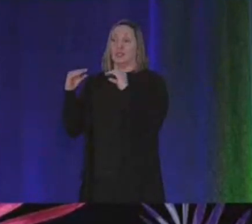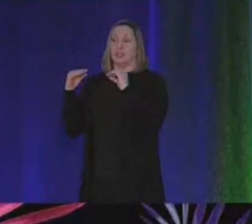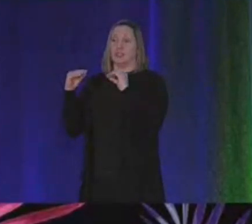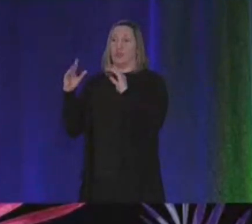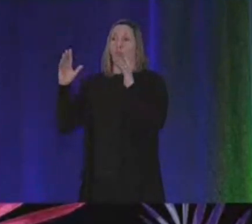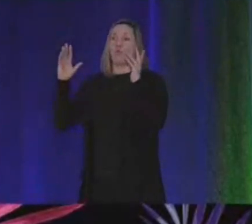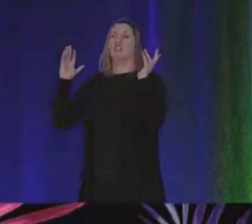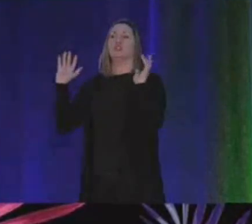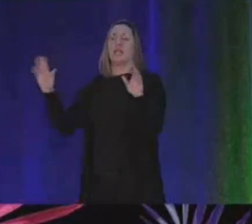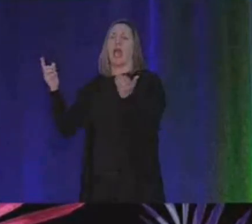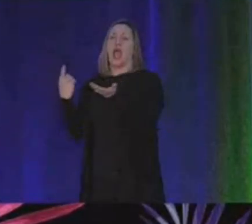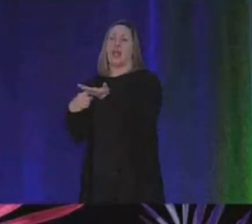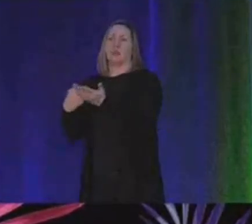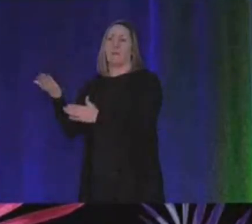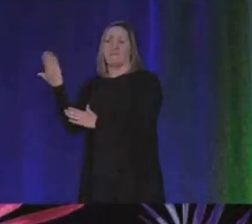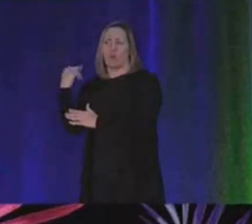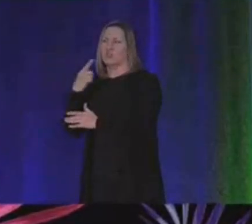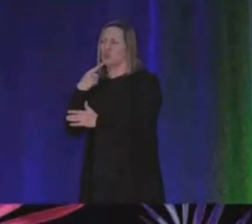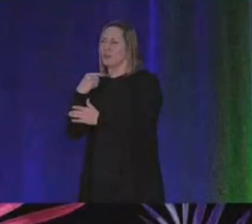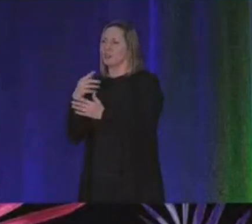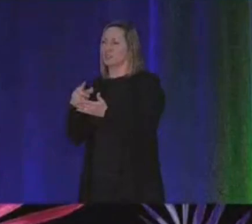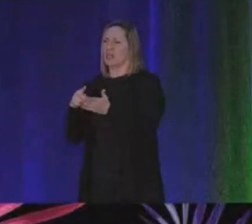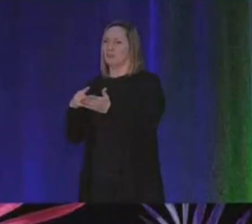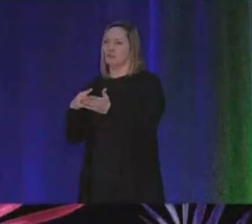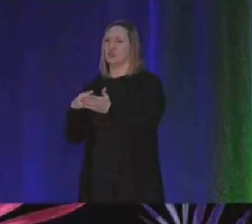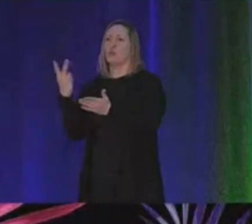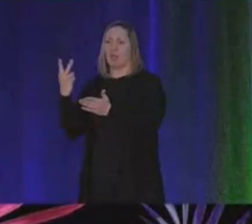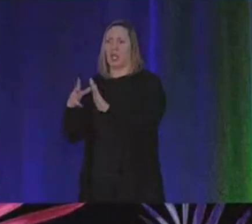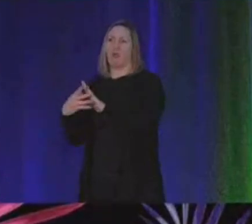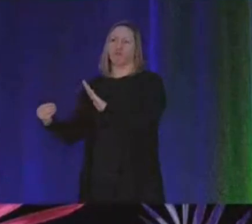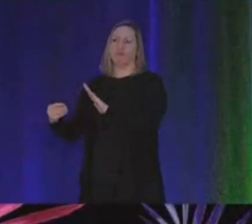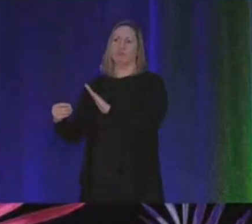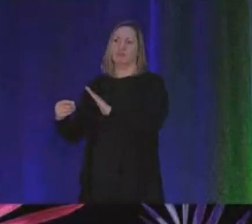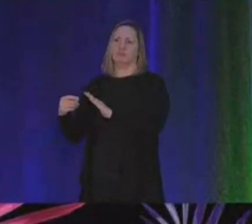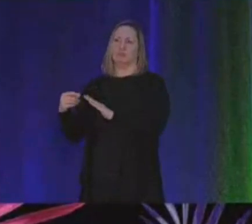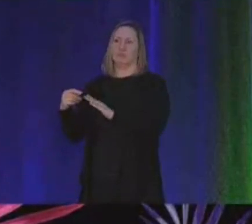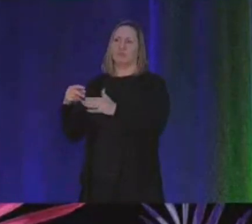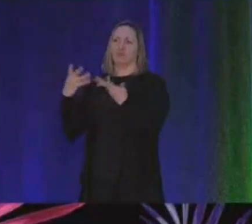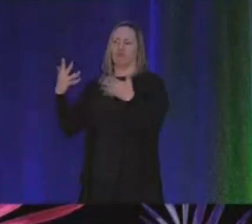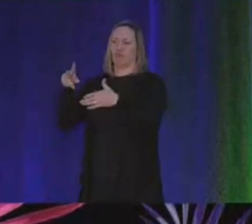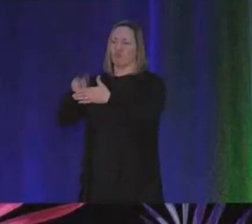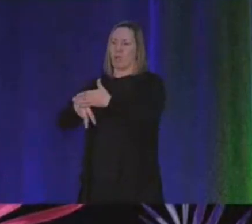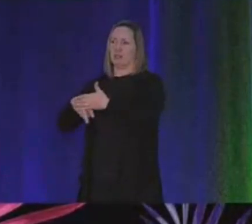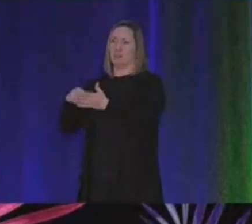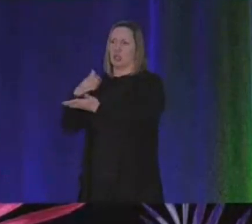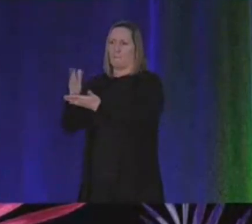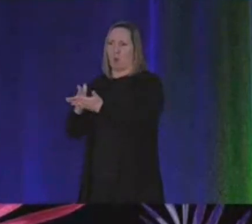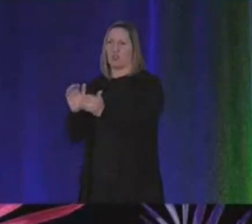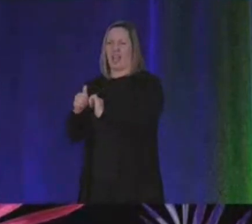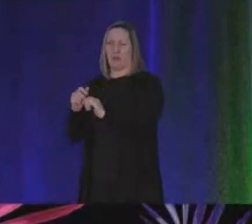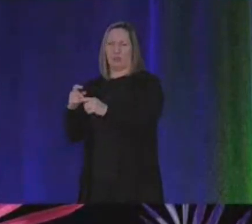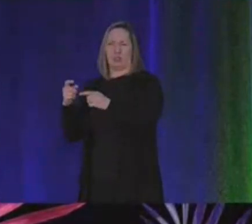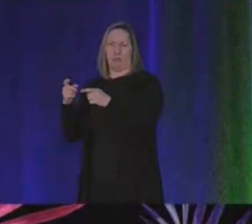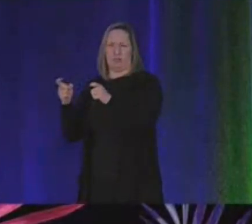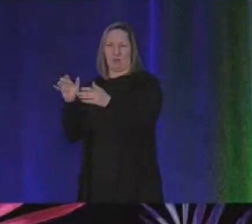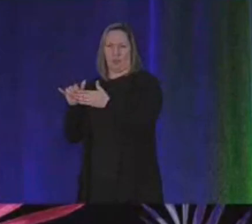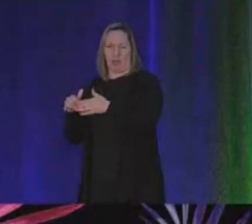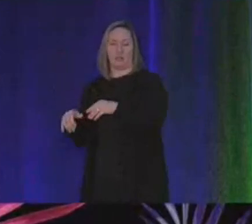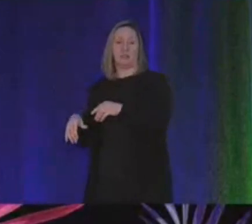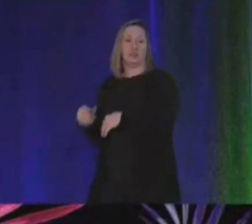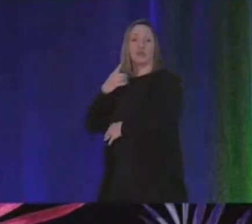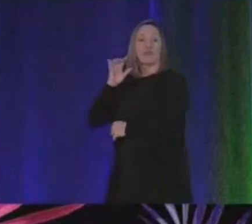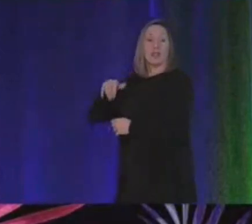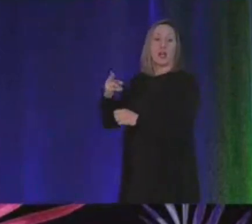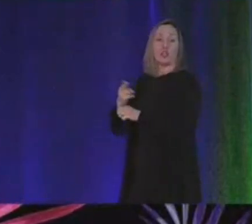that there's a lot of duplicate components, like your grid component. How are you going about addressing these issues? Yeah, so for that, I use